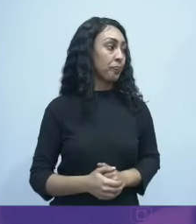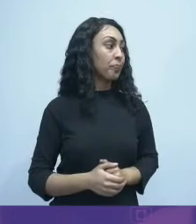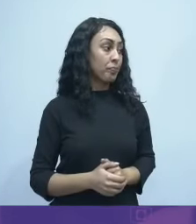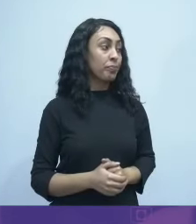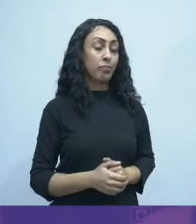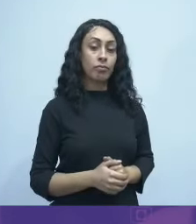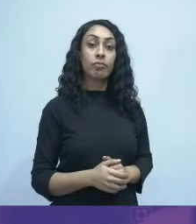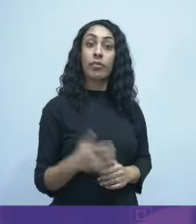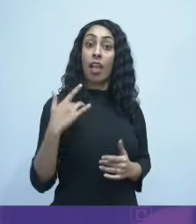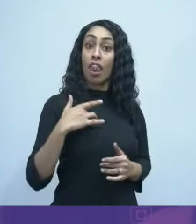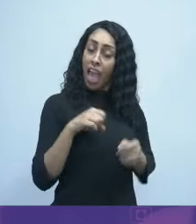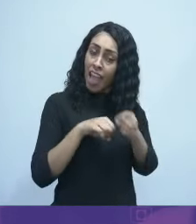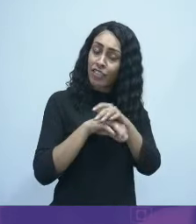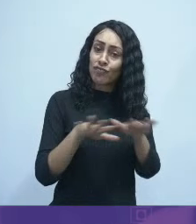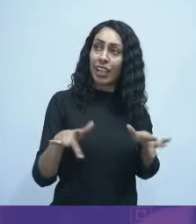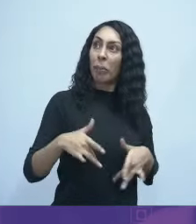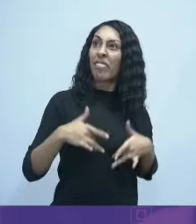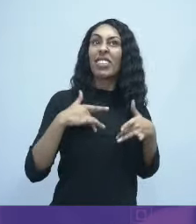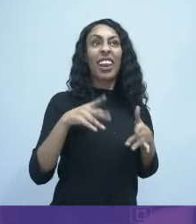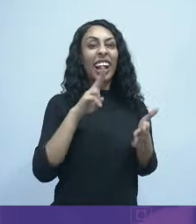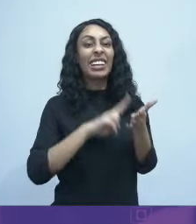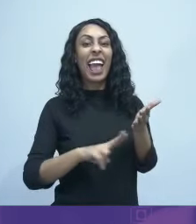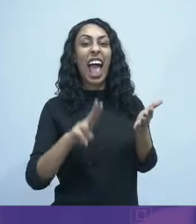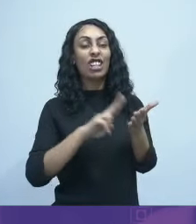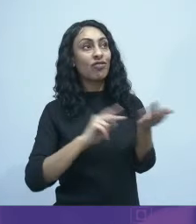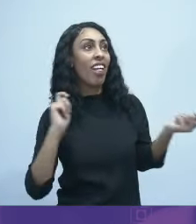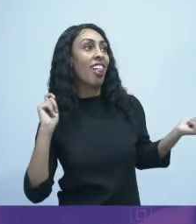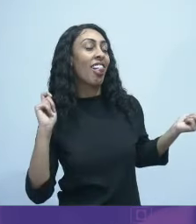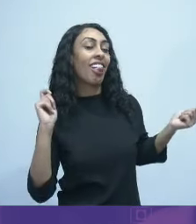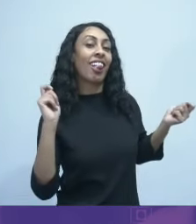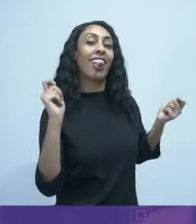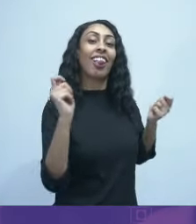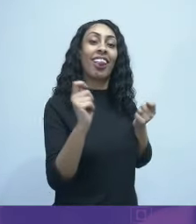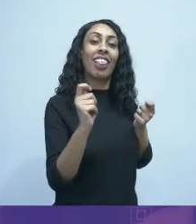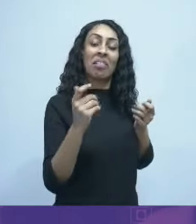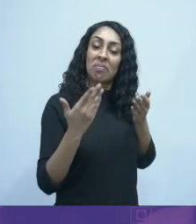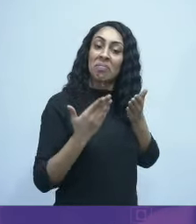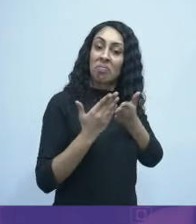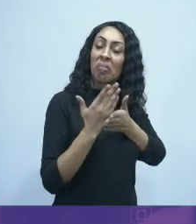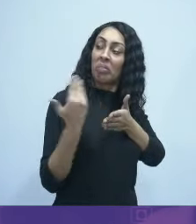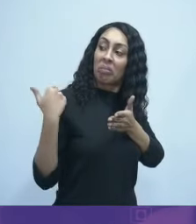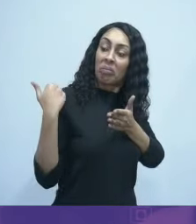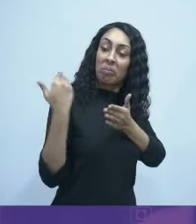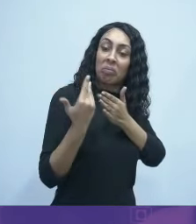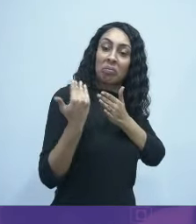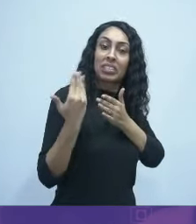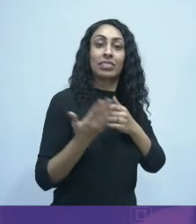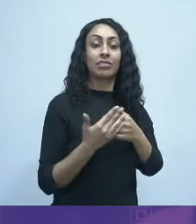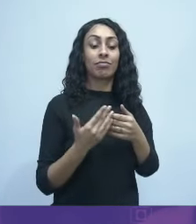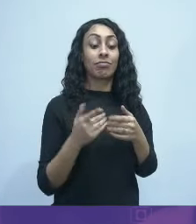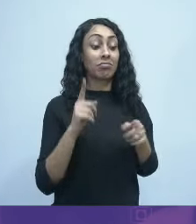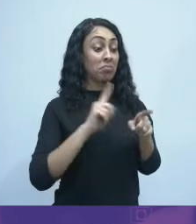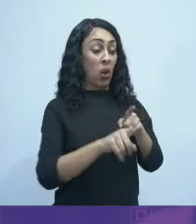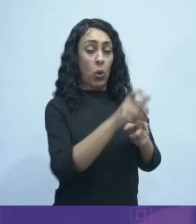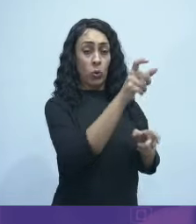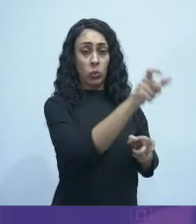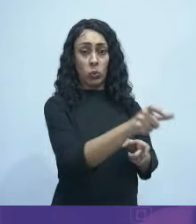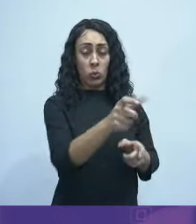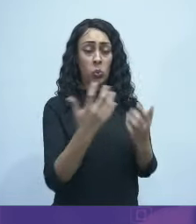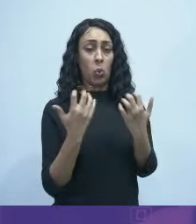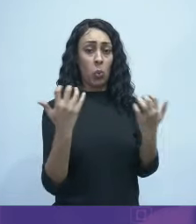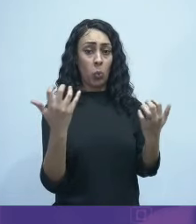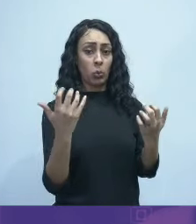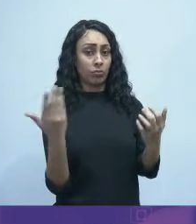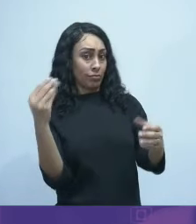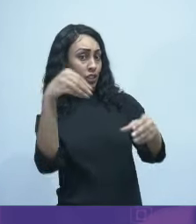Yeah, the live stream just feels like a natural transition from the events that we've done in previous years. The majority of our audiences over the last couple of years